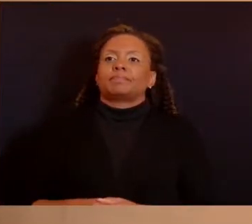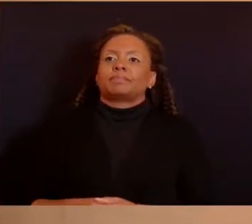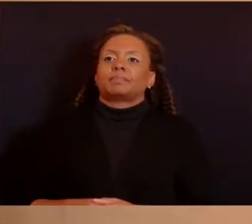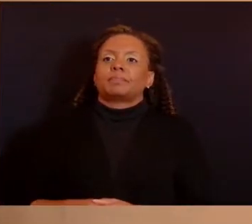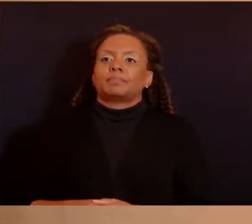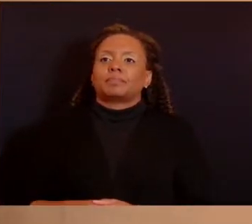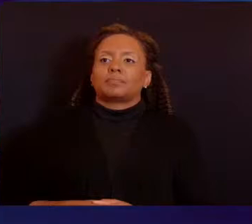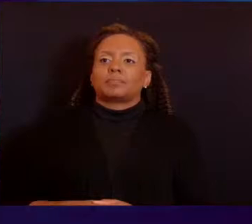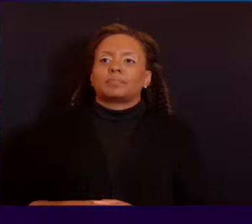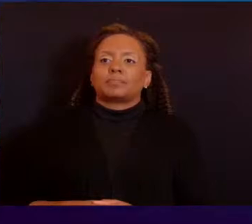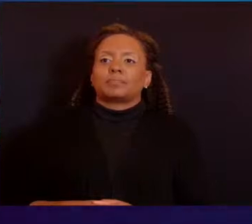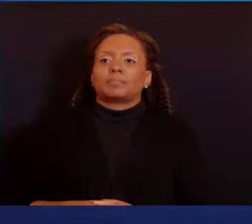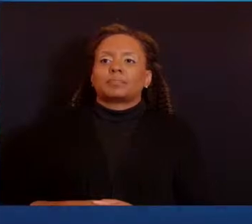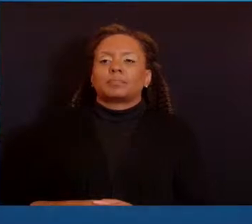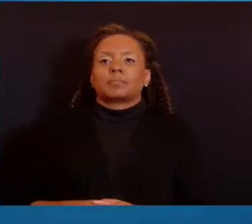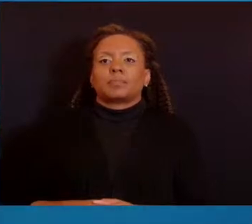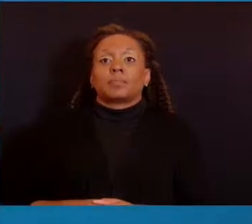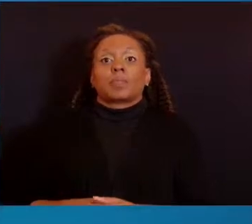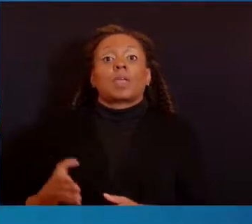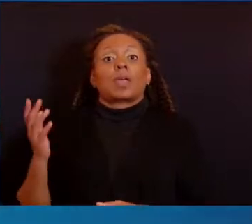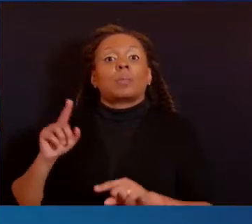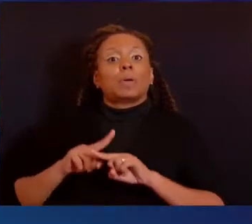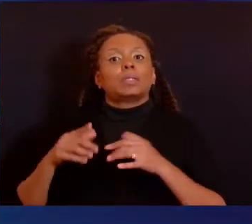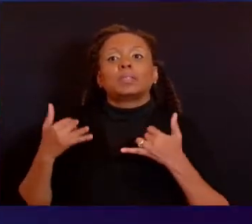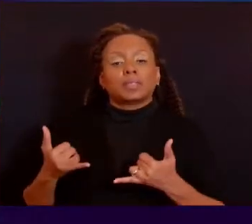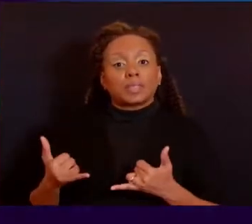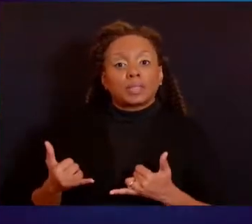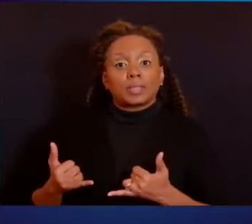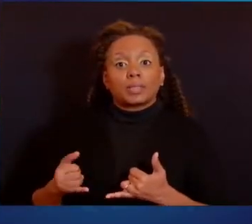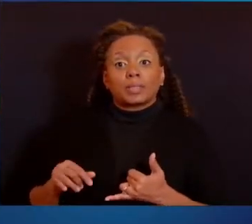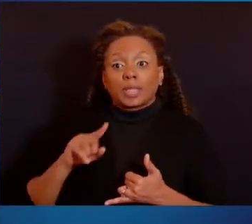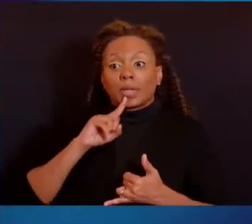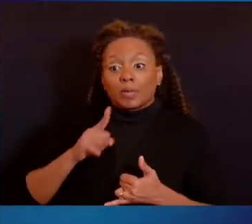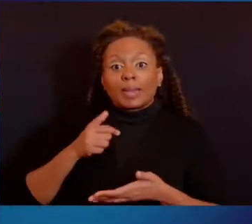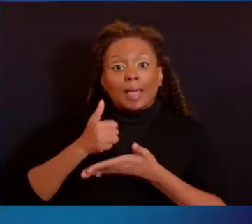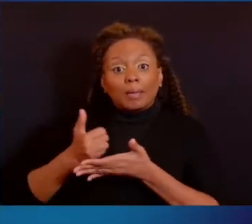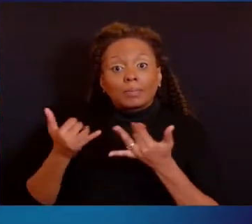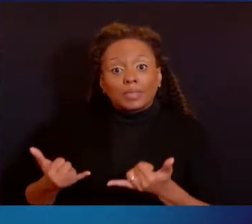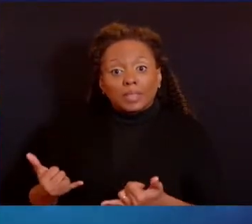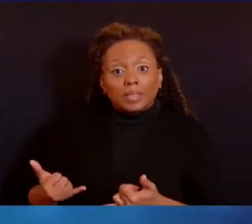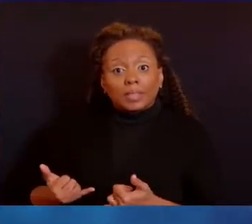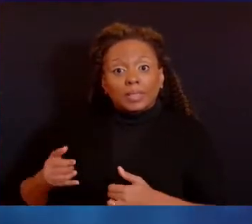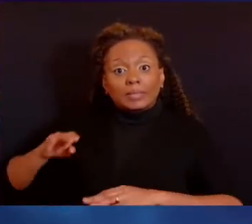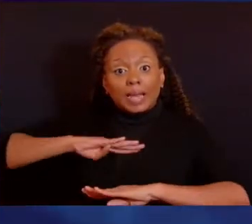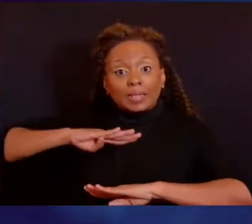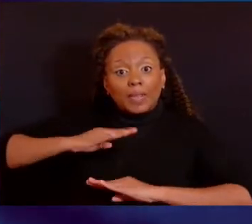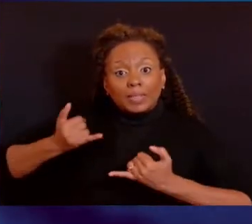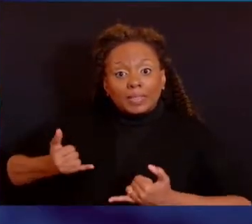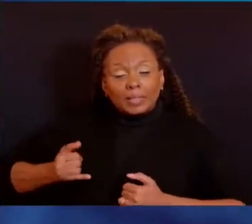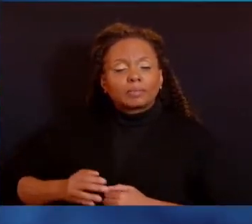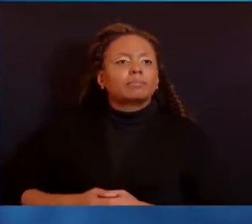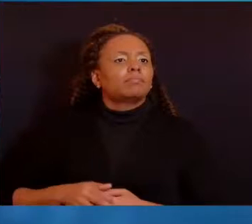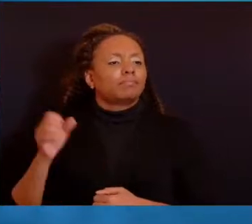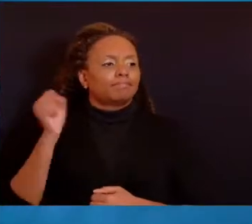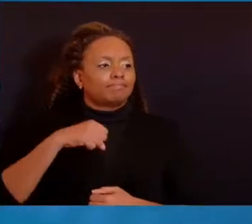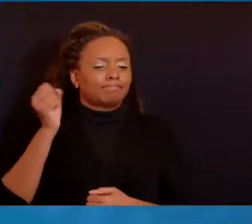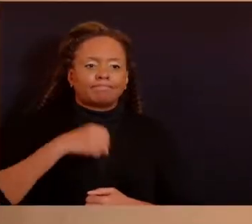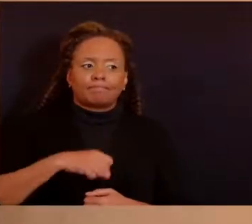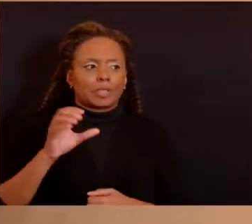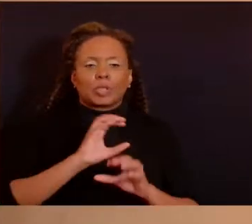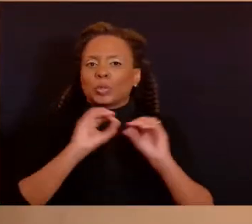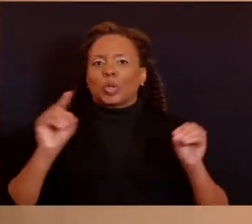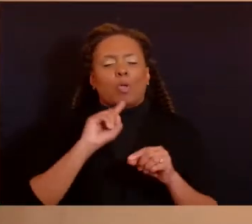Minister, thank you. But what about today? Did the infrastructure hold up today? Yes, it did. There are no major breaks in our